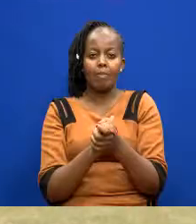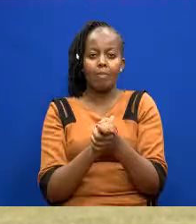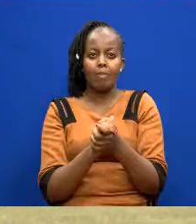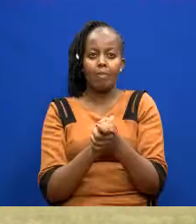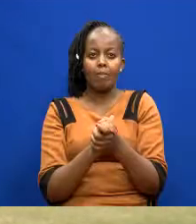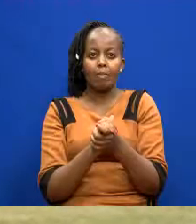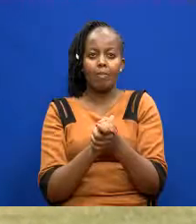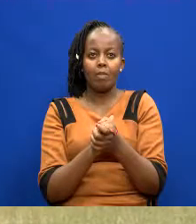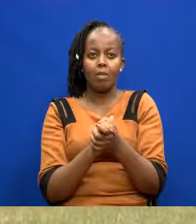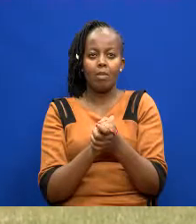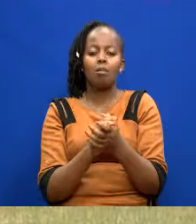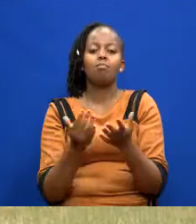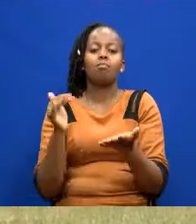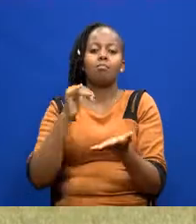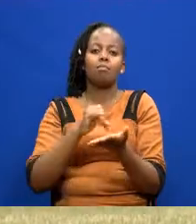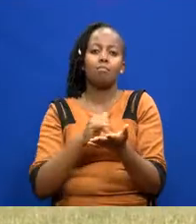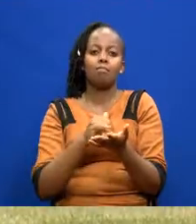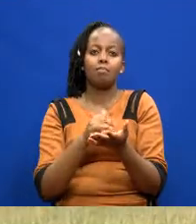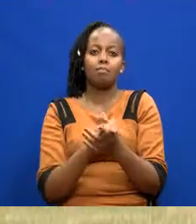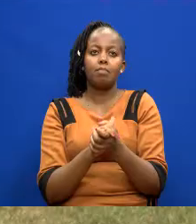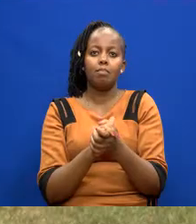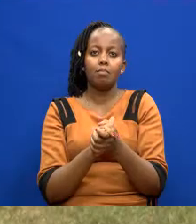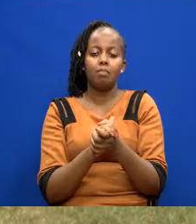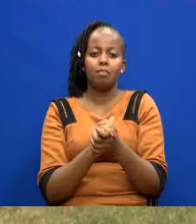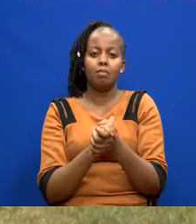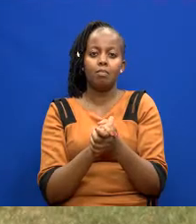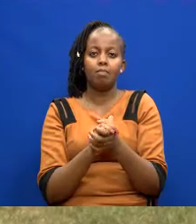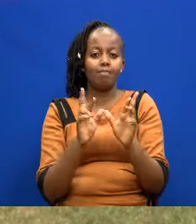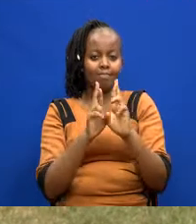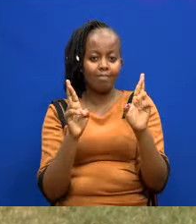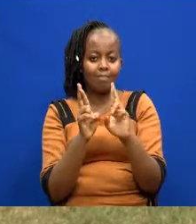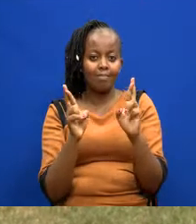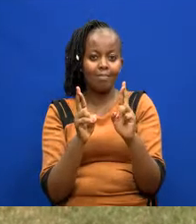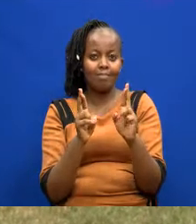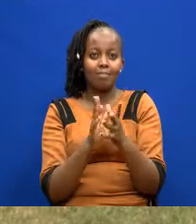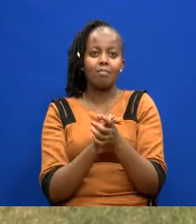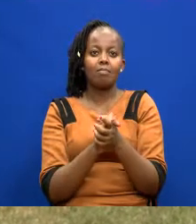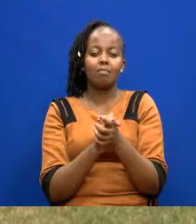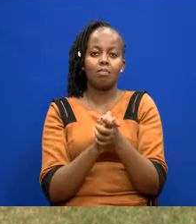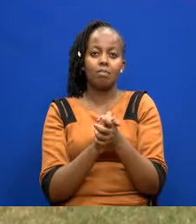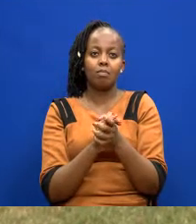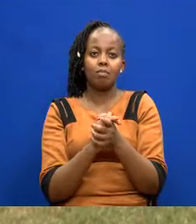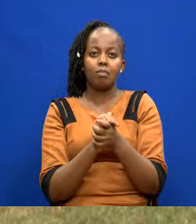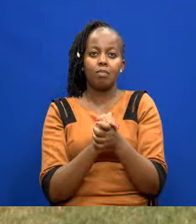Okay. In through the gate on this side, in through the other gate on that side. Ready? Ready. 1 and 2, go.